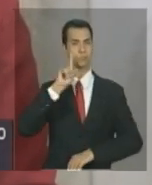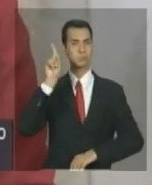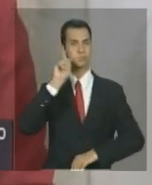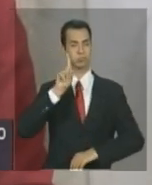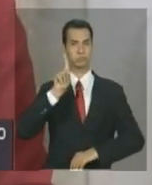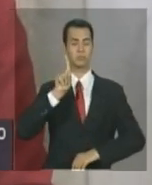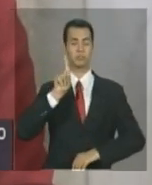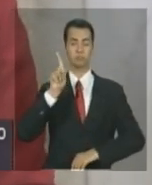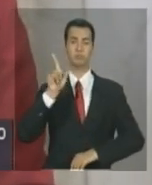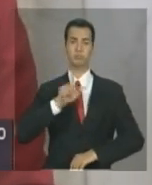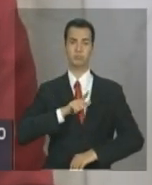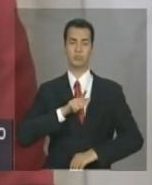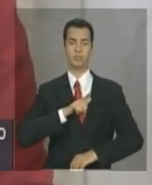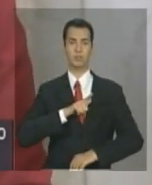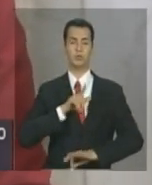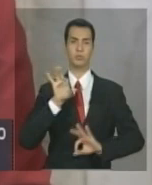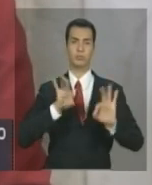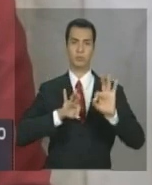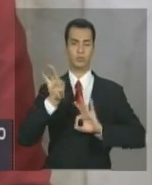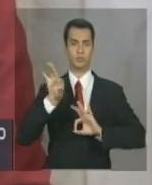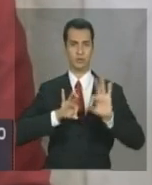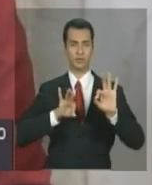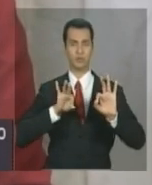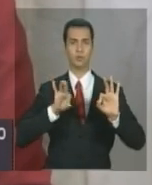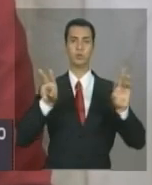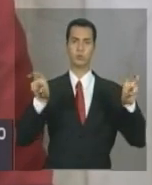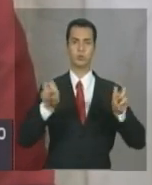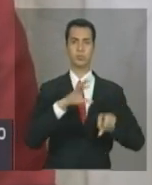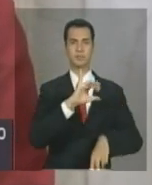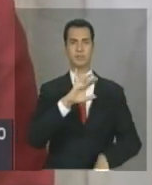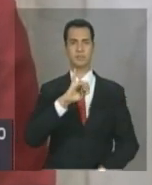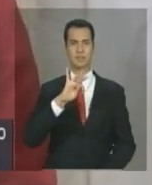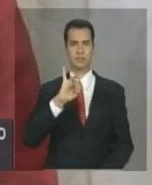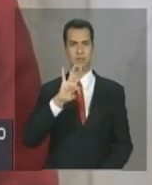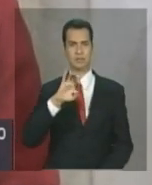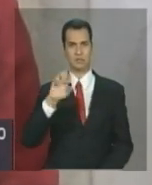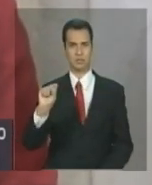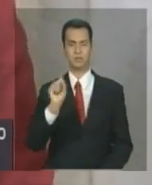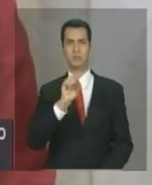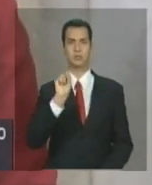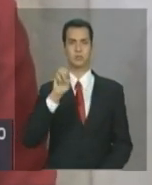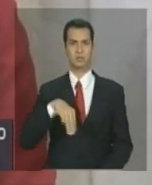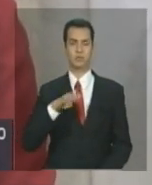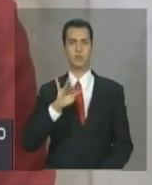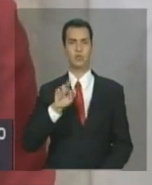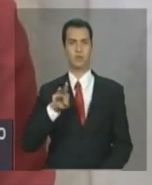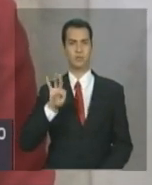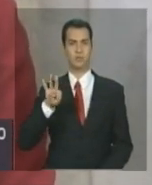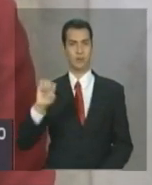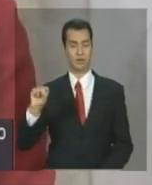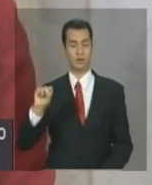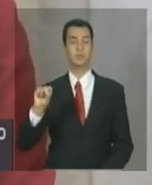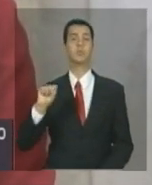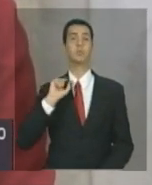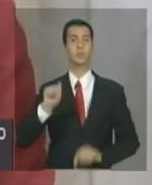Without Borders program is so very important. De estudantes brasileiros aqui, vindo aqui para os Estados Unidos,